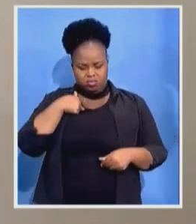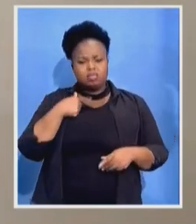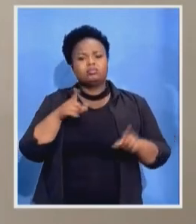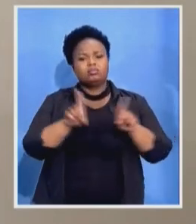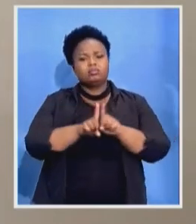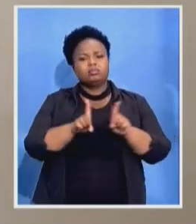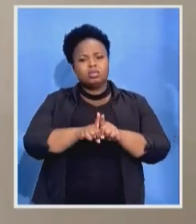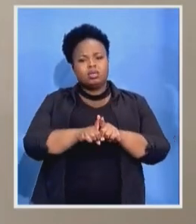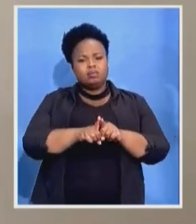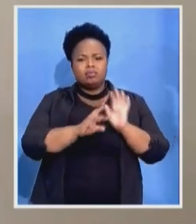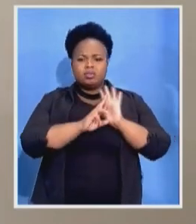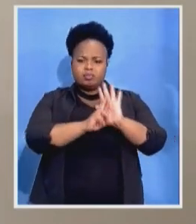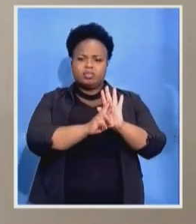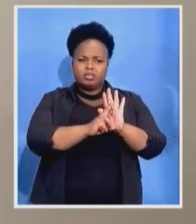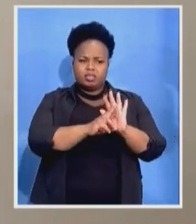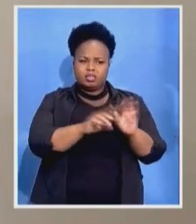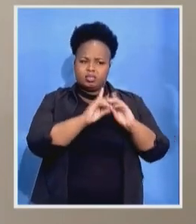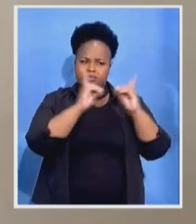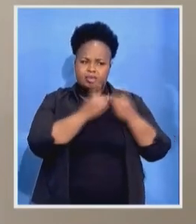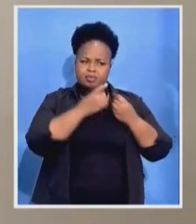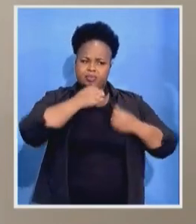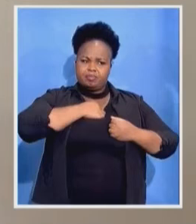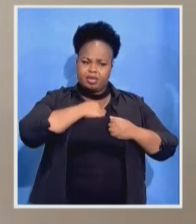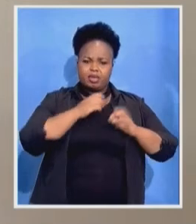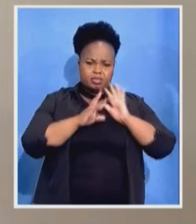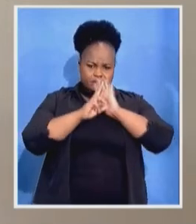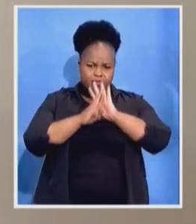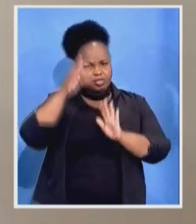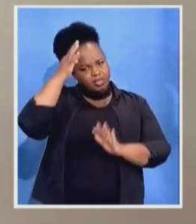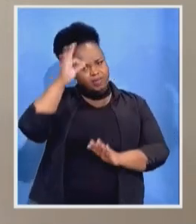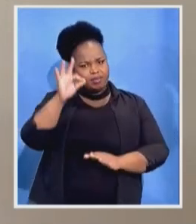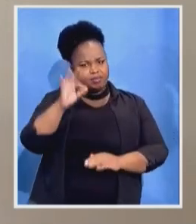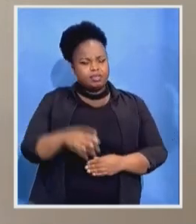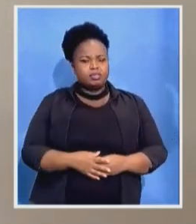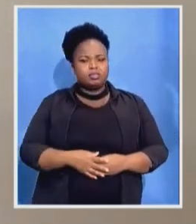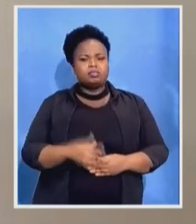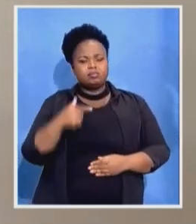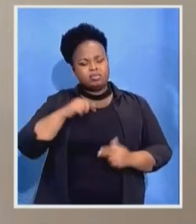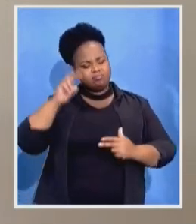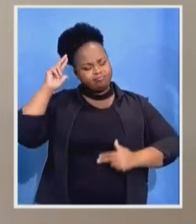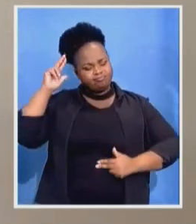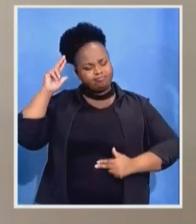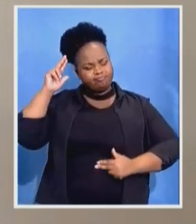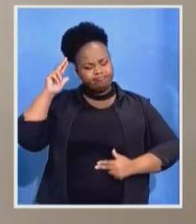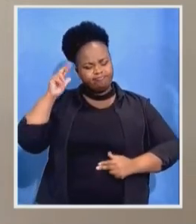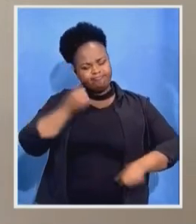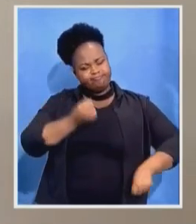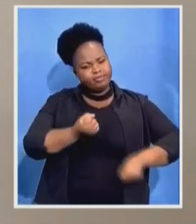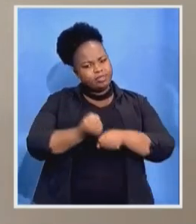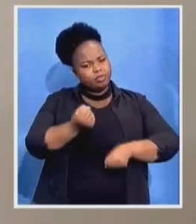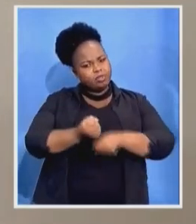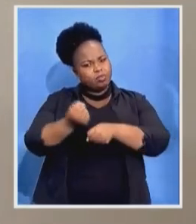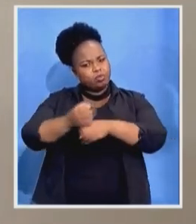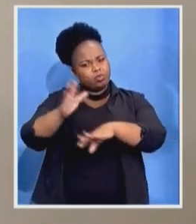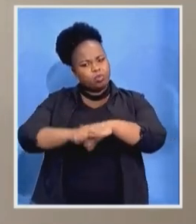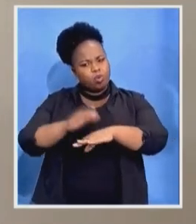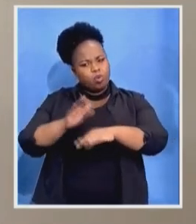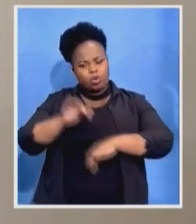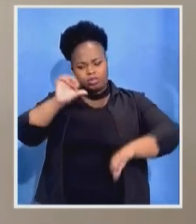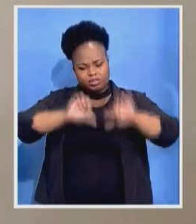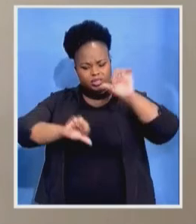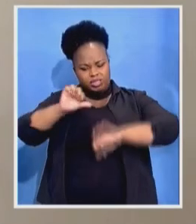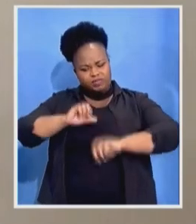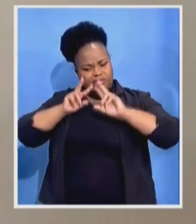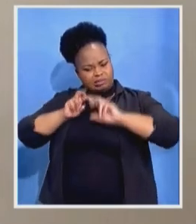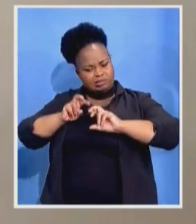that instance, I pledged continued support for the scientific research to monitor the mutation of